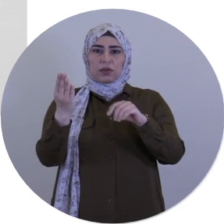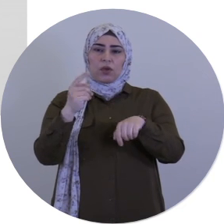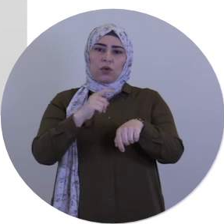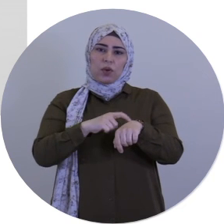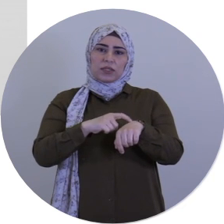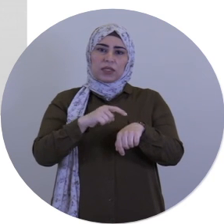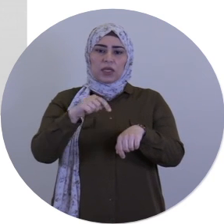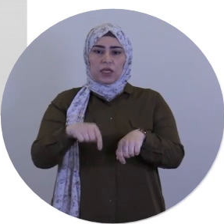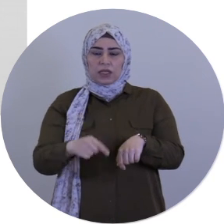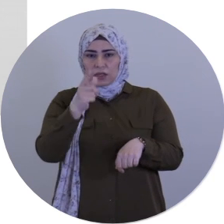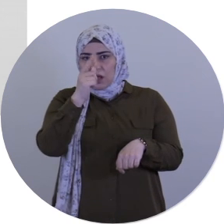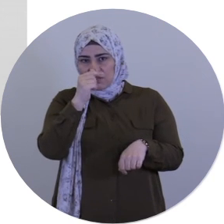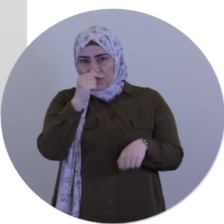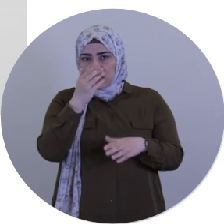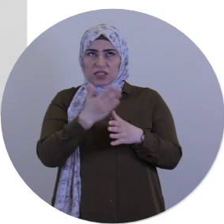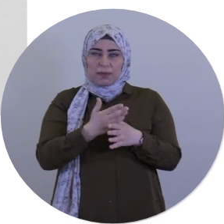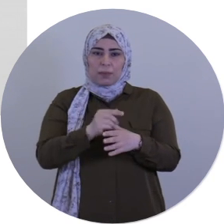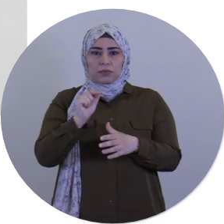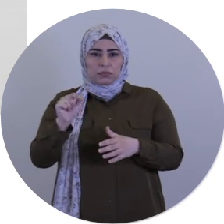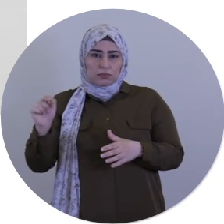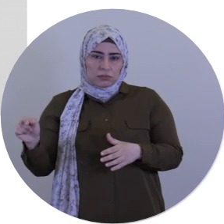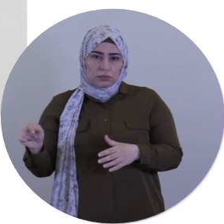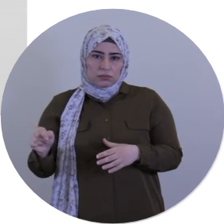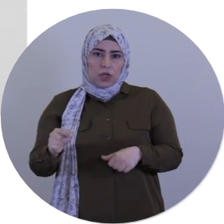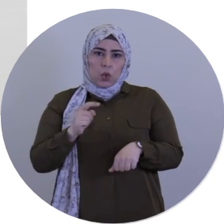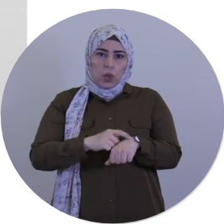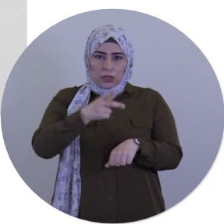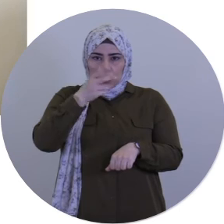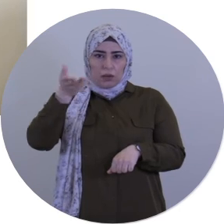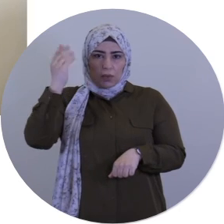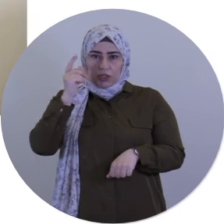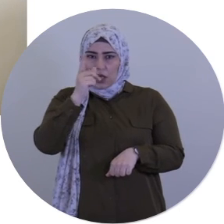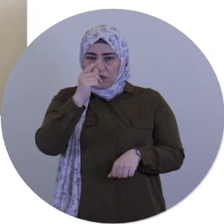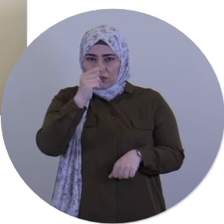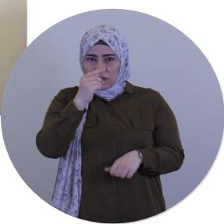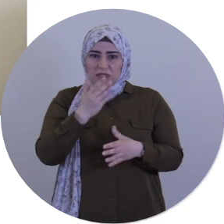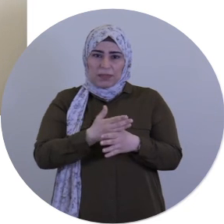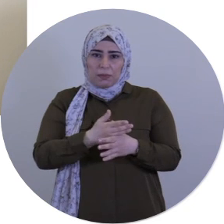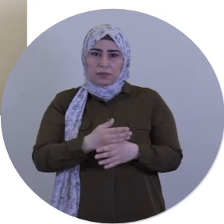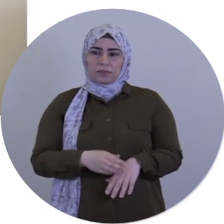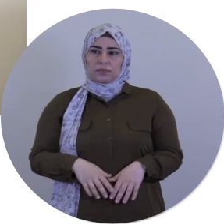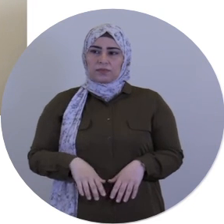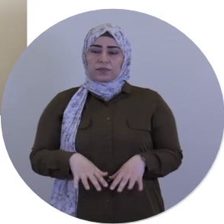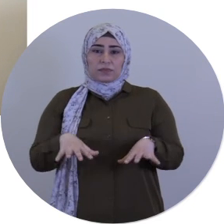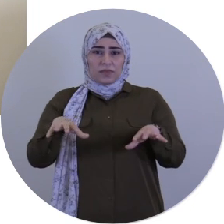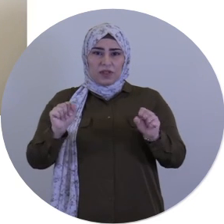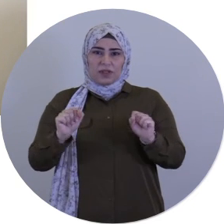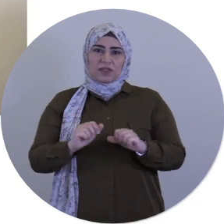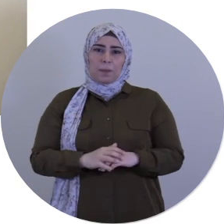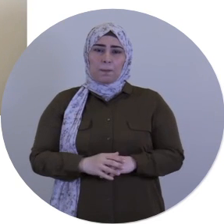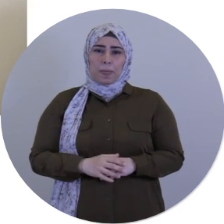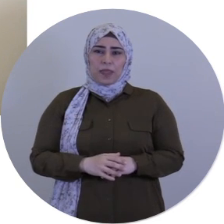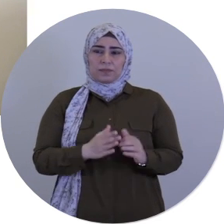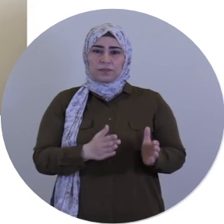ones. Or I think the past times are better than the present times. And that's all there is to it. See how easy that